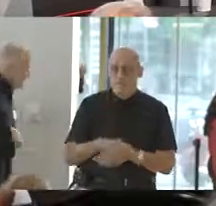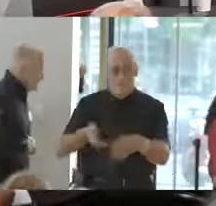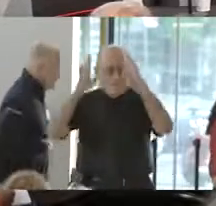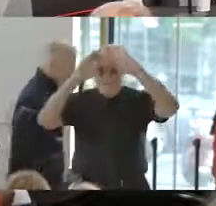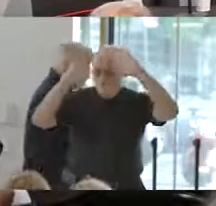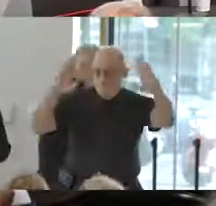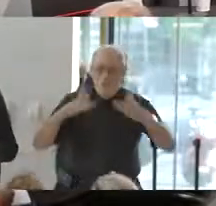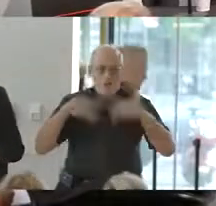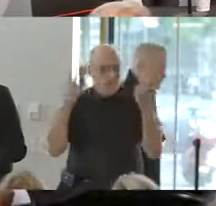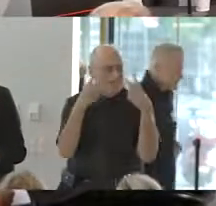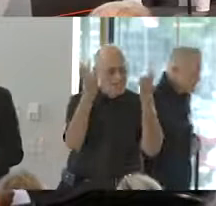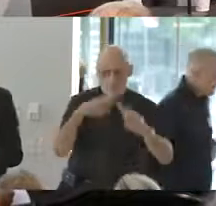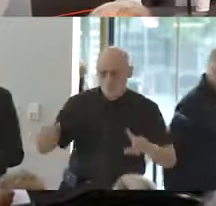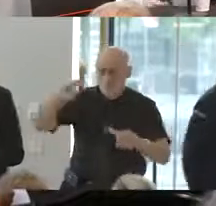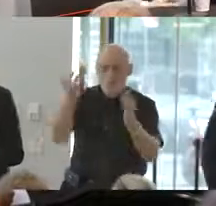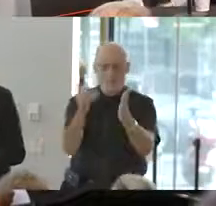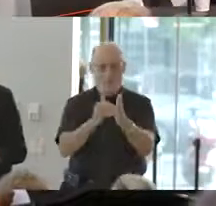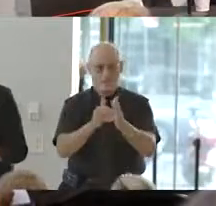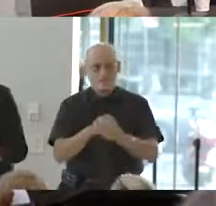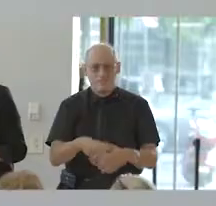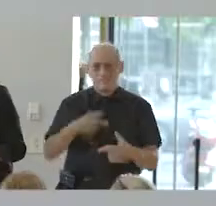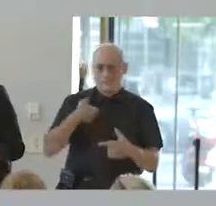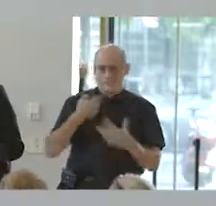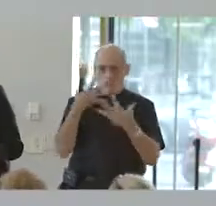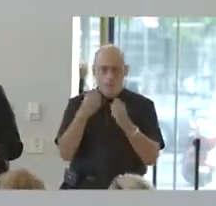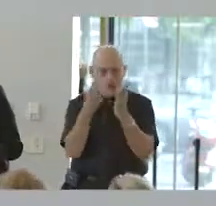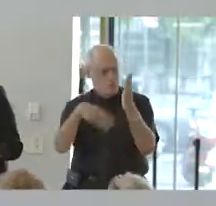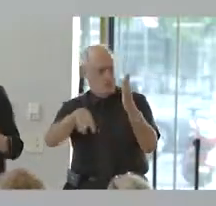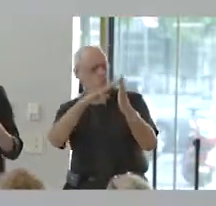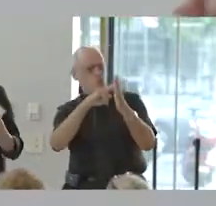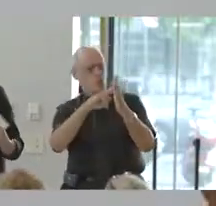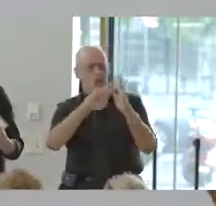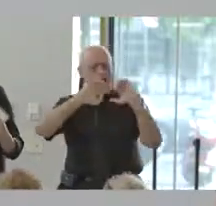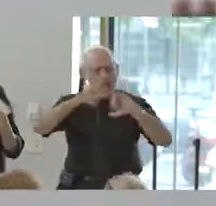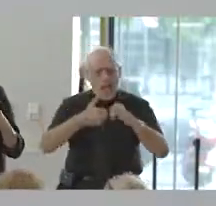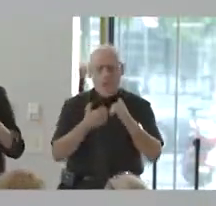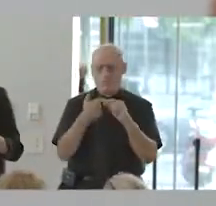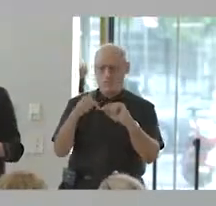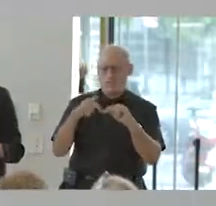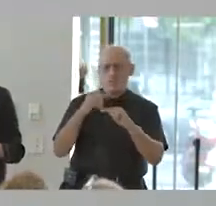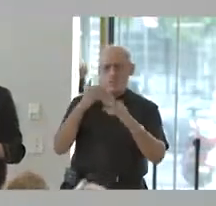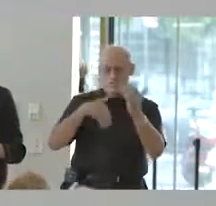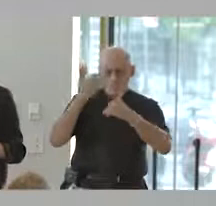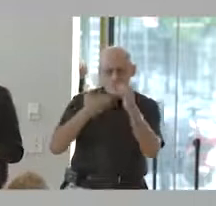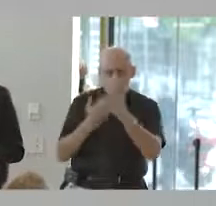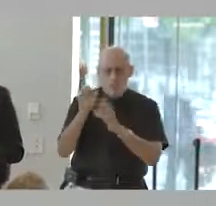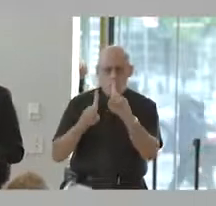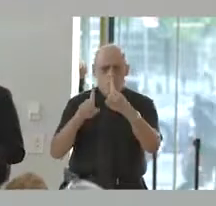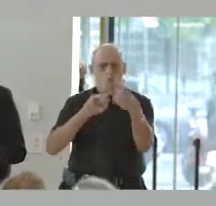Hi, everyone. It's good to see you again. I just want to go over tonight how we're going to go through our